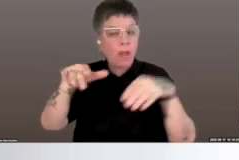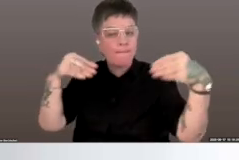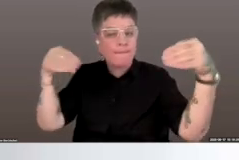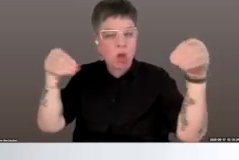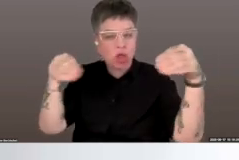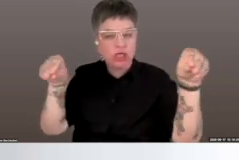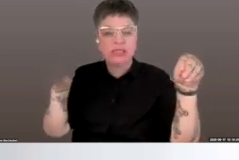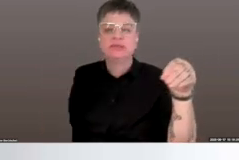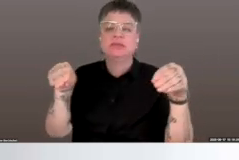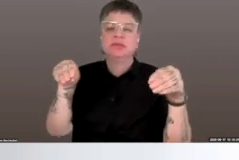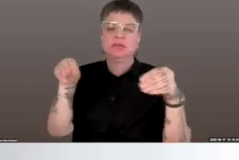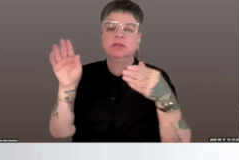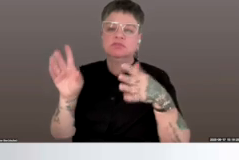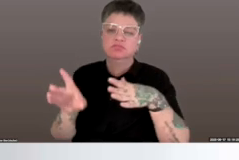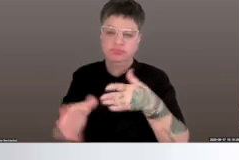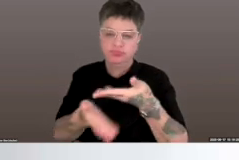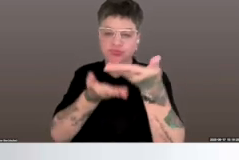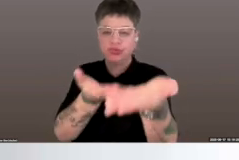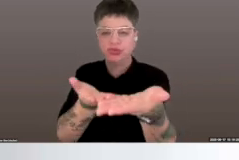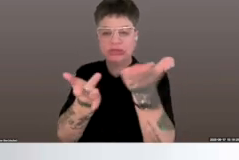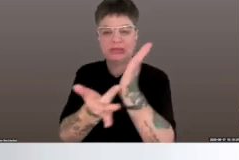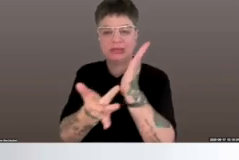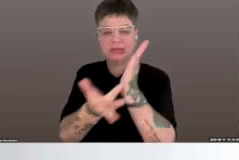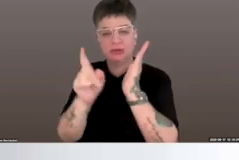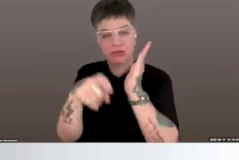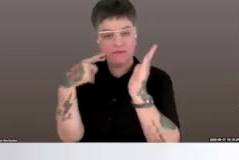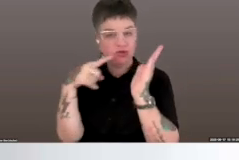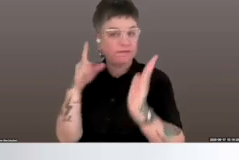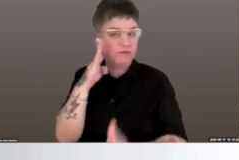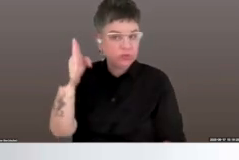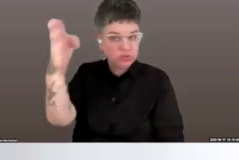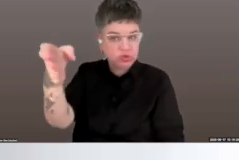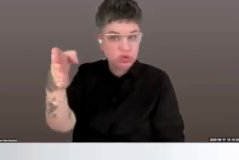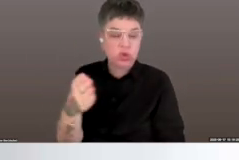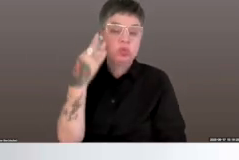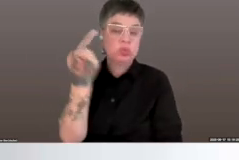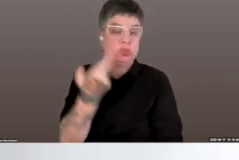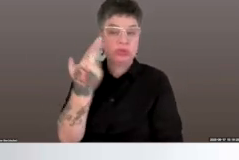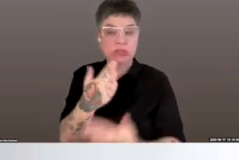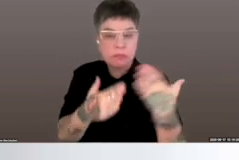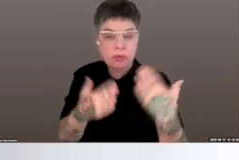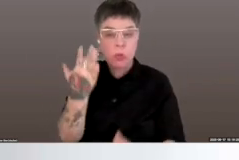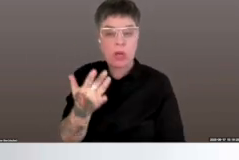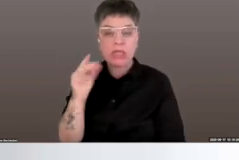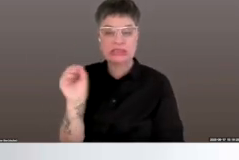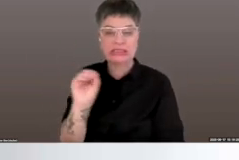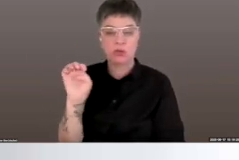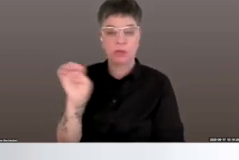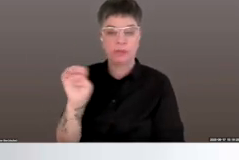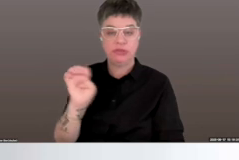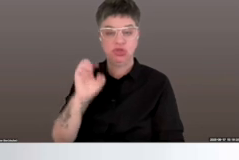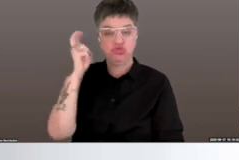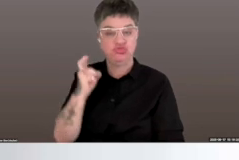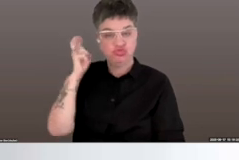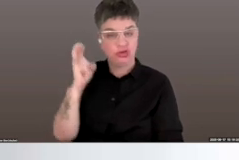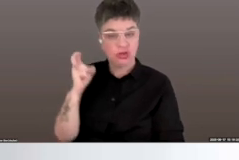market the technologies that we need for the future. So part of why there are zero emission trucks on the road today,